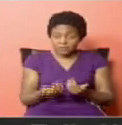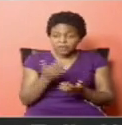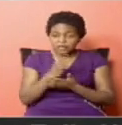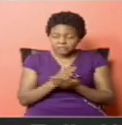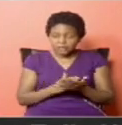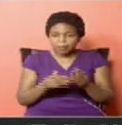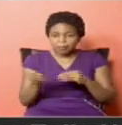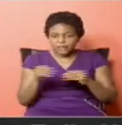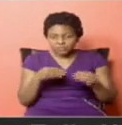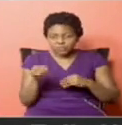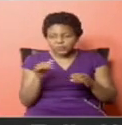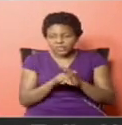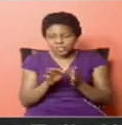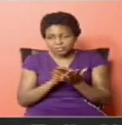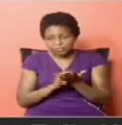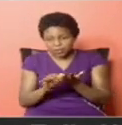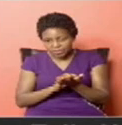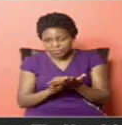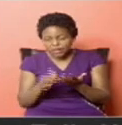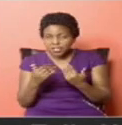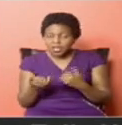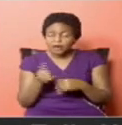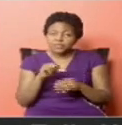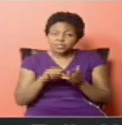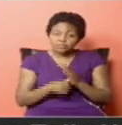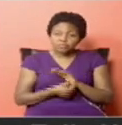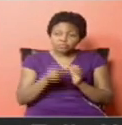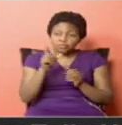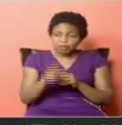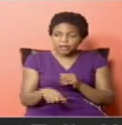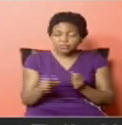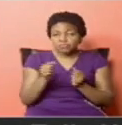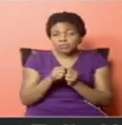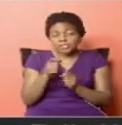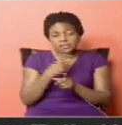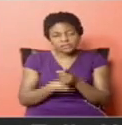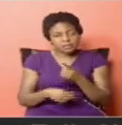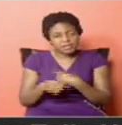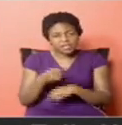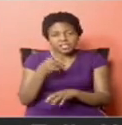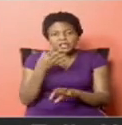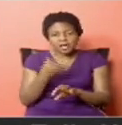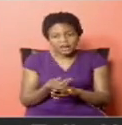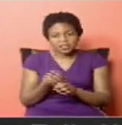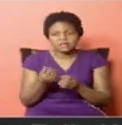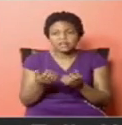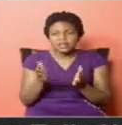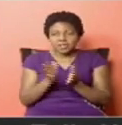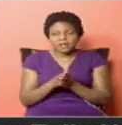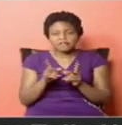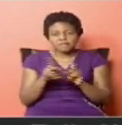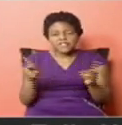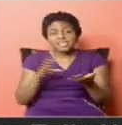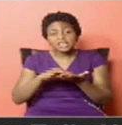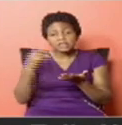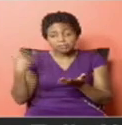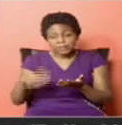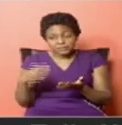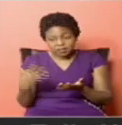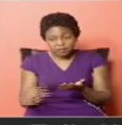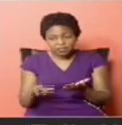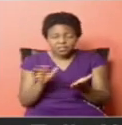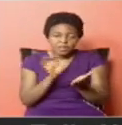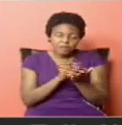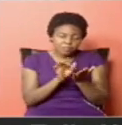are in Braille. But like she said, the issues of persons with disabilities are very complex. Providing Braille does